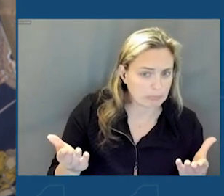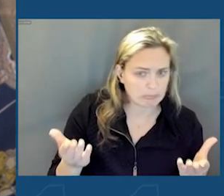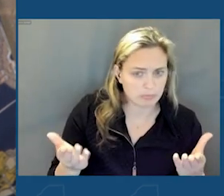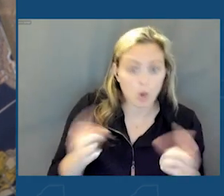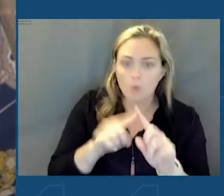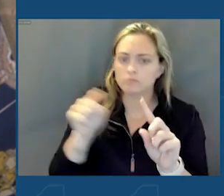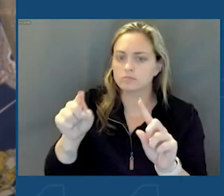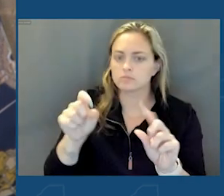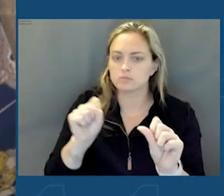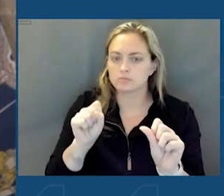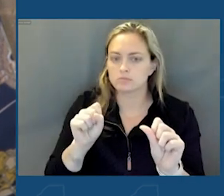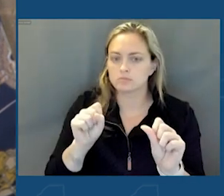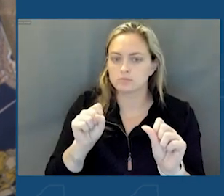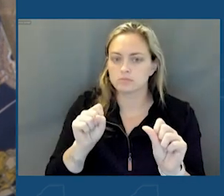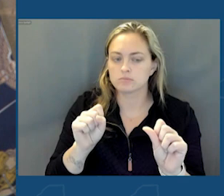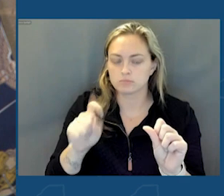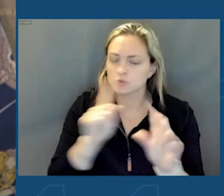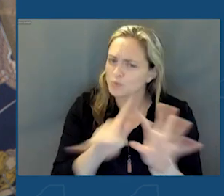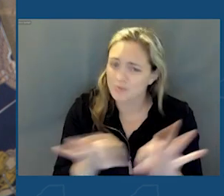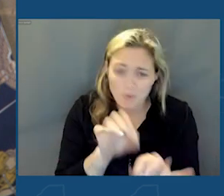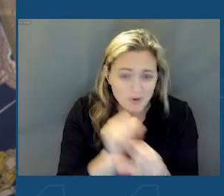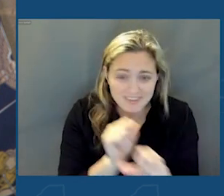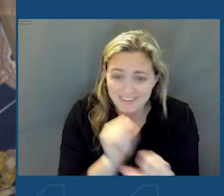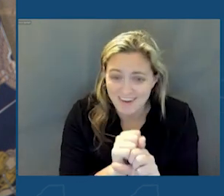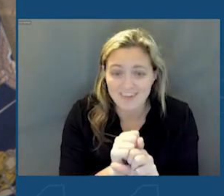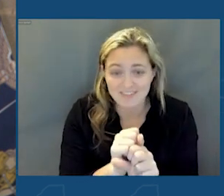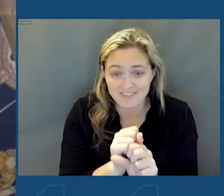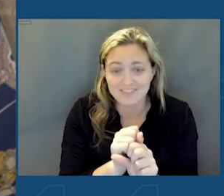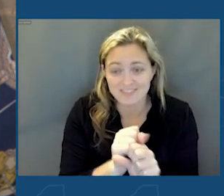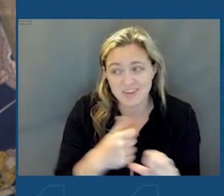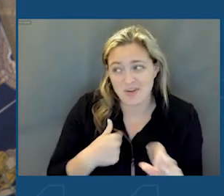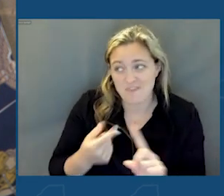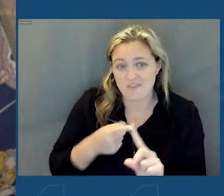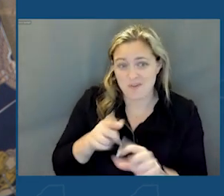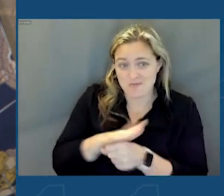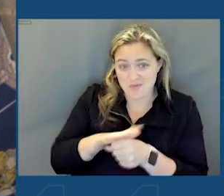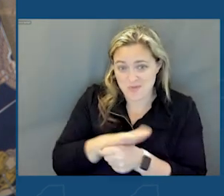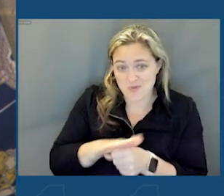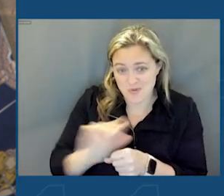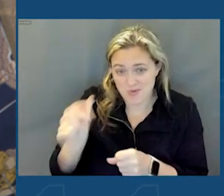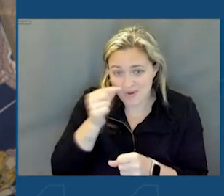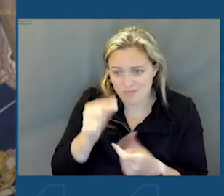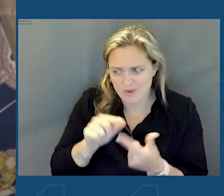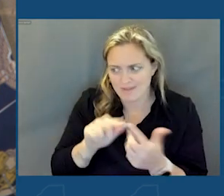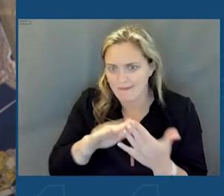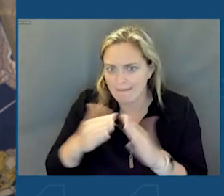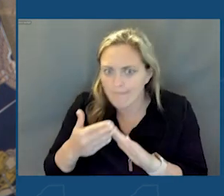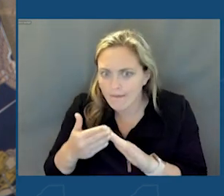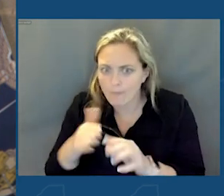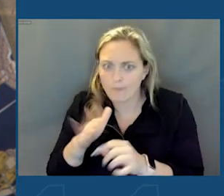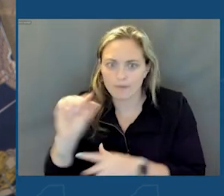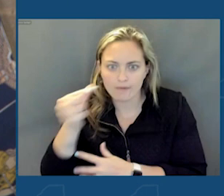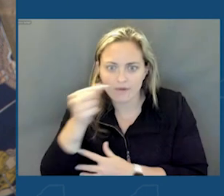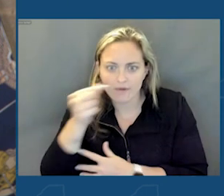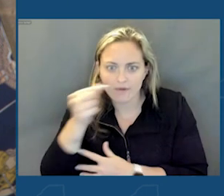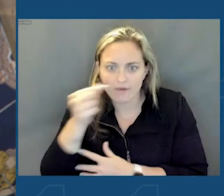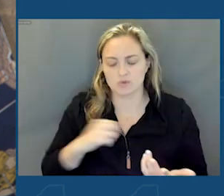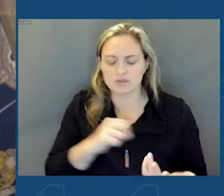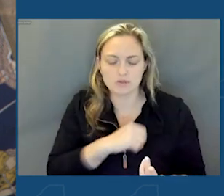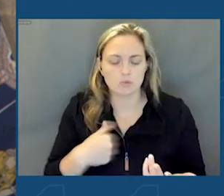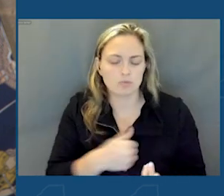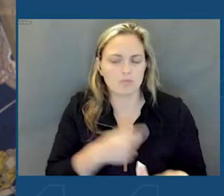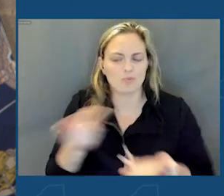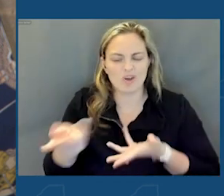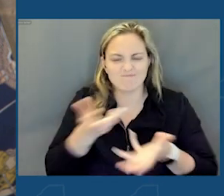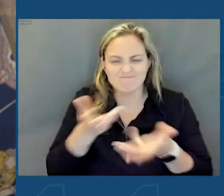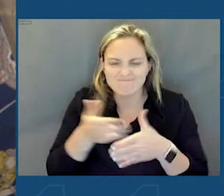sorry. Important job. I come out of county government, as well as town government. The Assembly member and I were sharing stories of what it